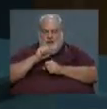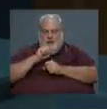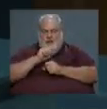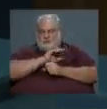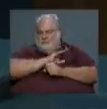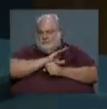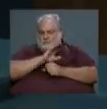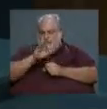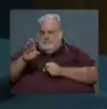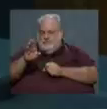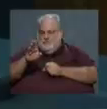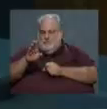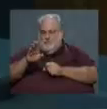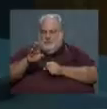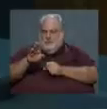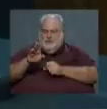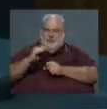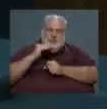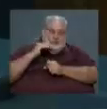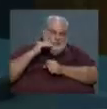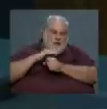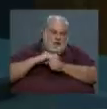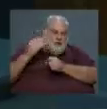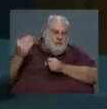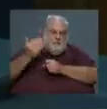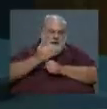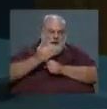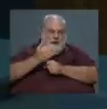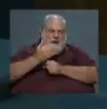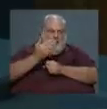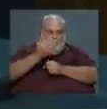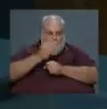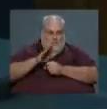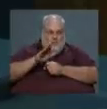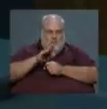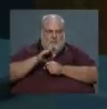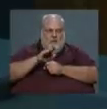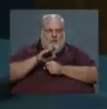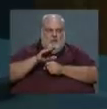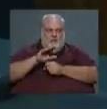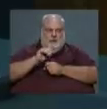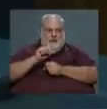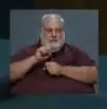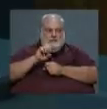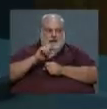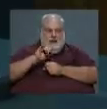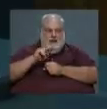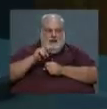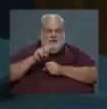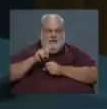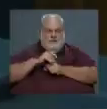to the neighborhood to make it down to the neighborhood, come back up and make a right onto West Baseline.